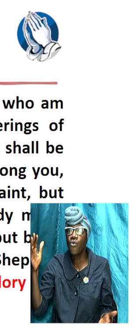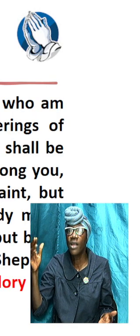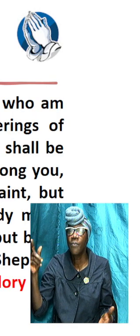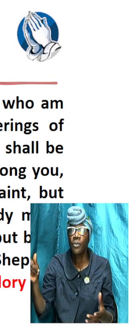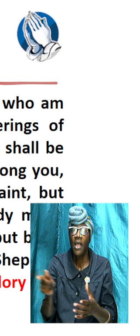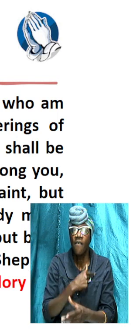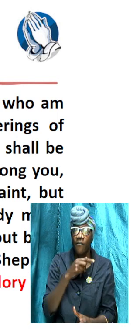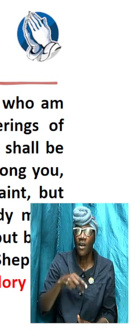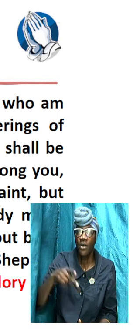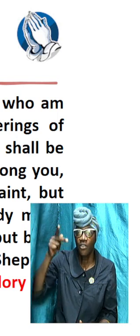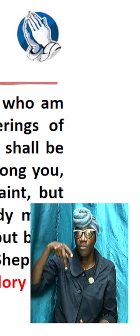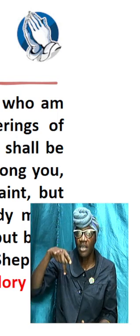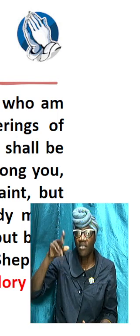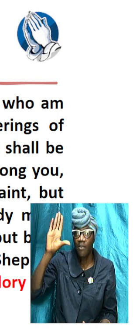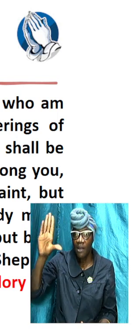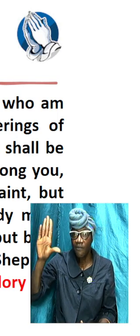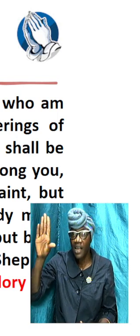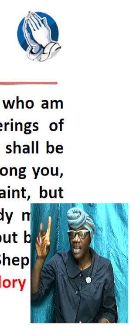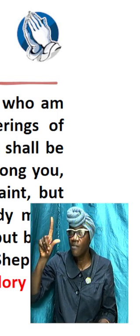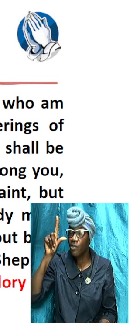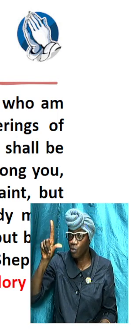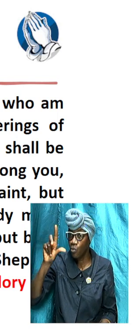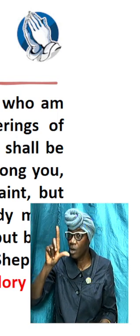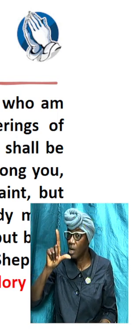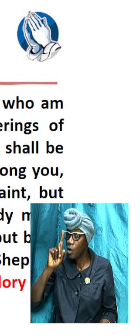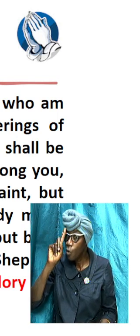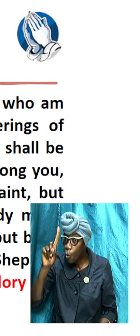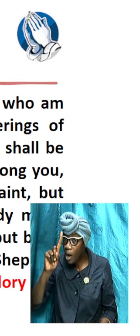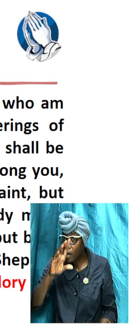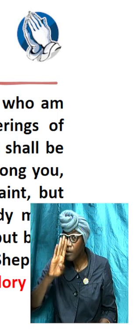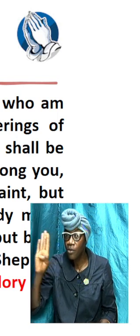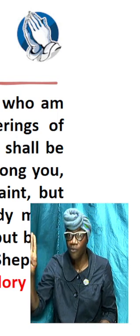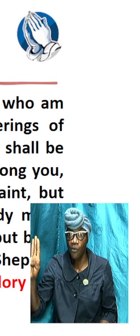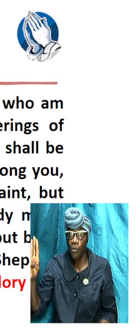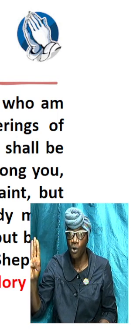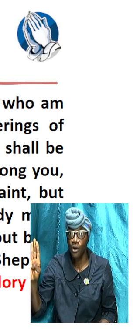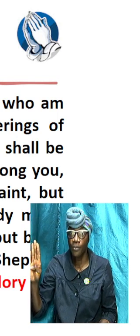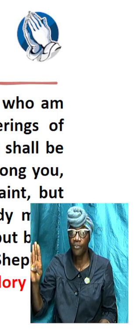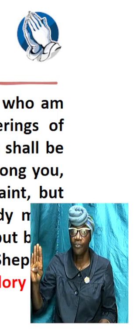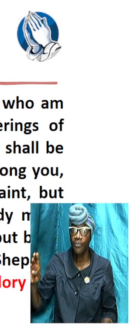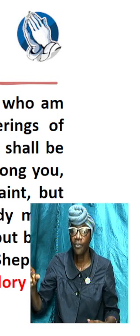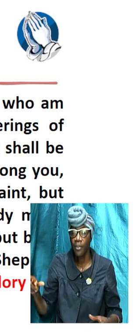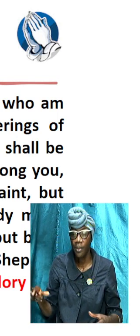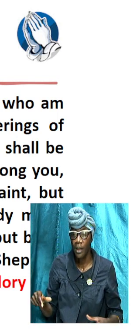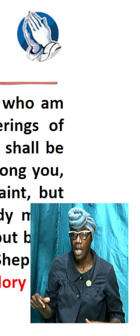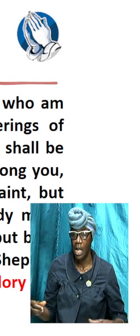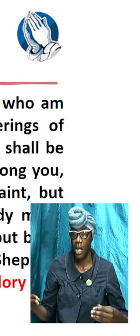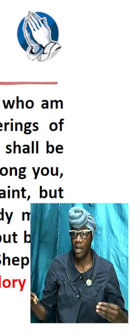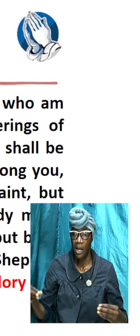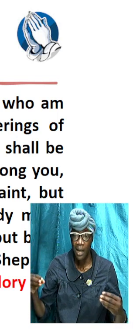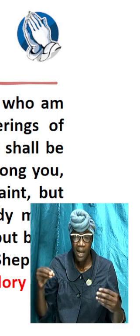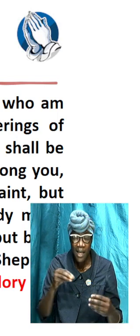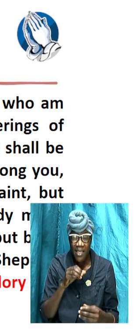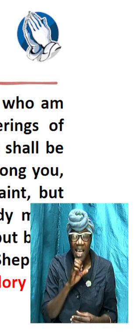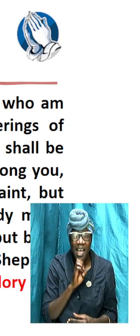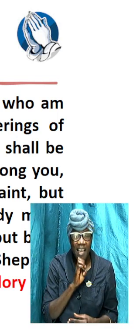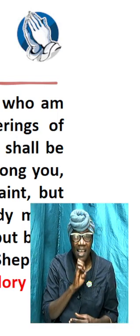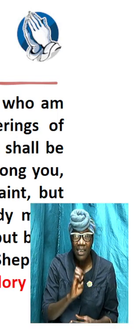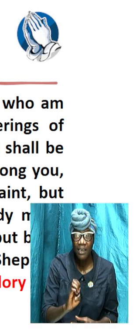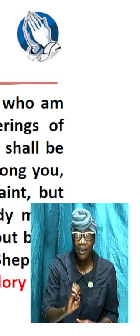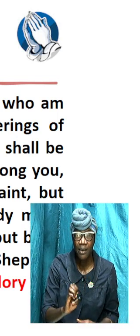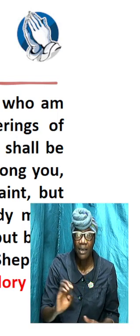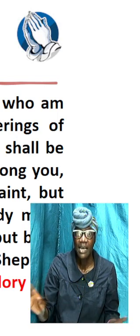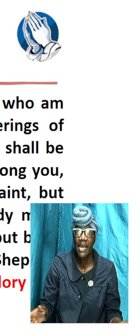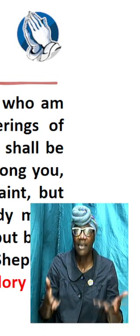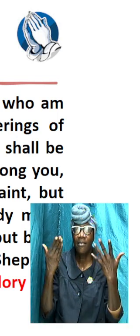I exhort, whom I am also an elder, and a witness of the suffering of